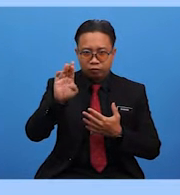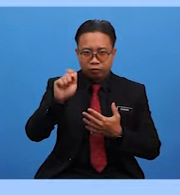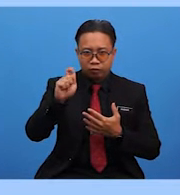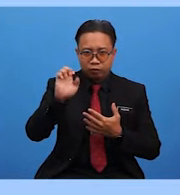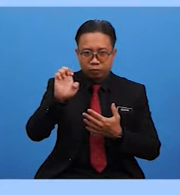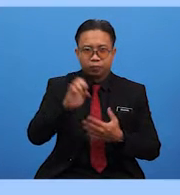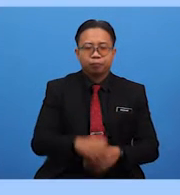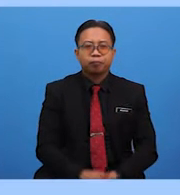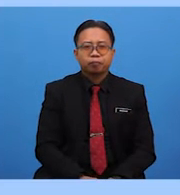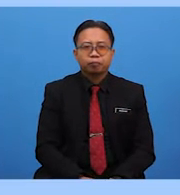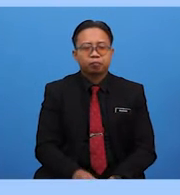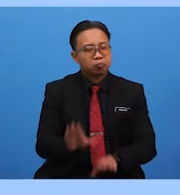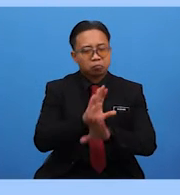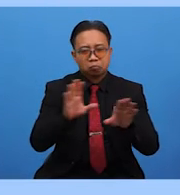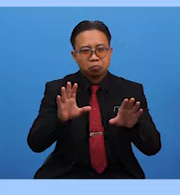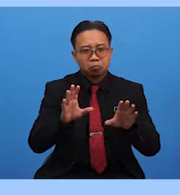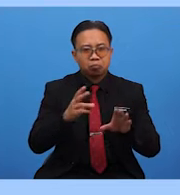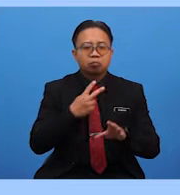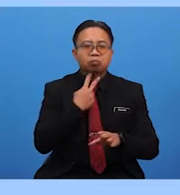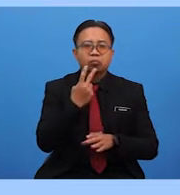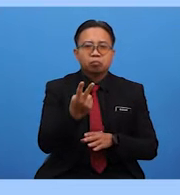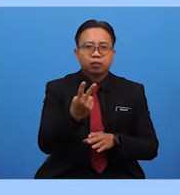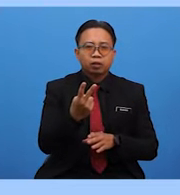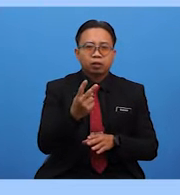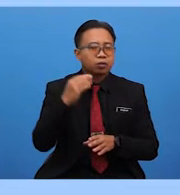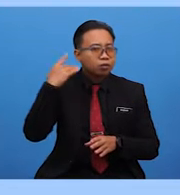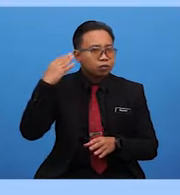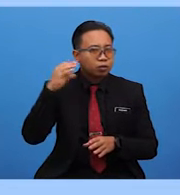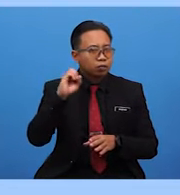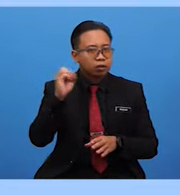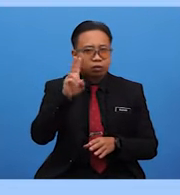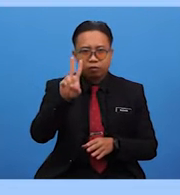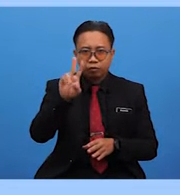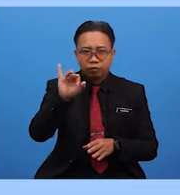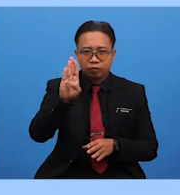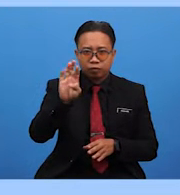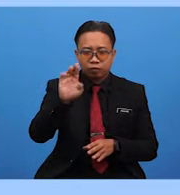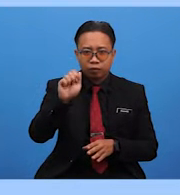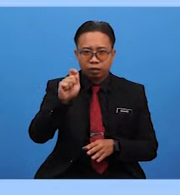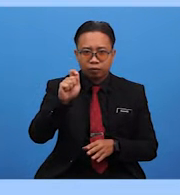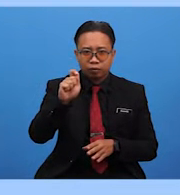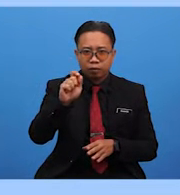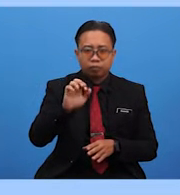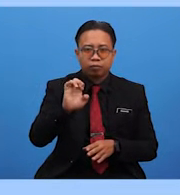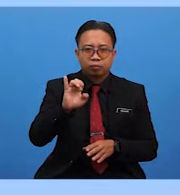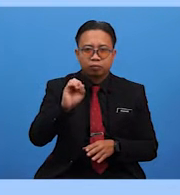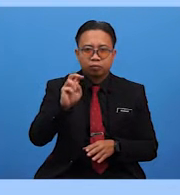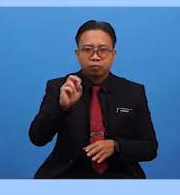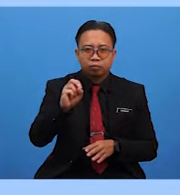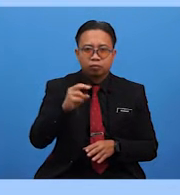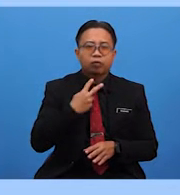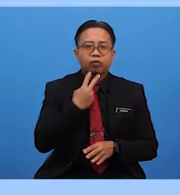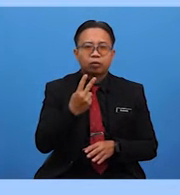cord. Unvoiced th sounds do not have this vibration, so your vocal cord is